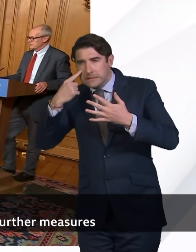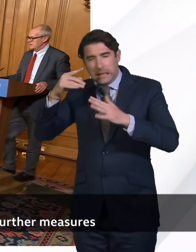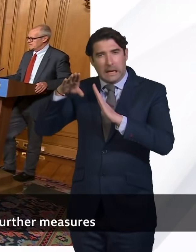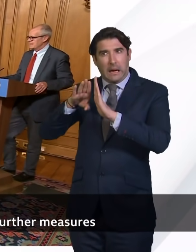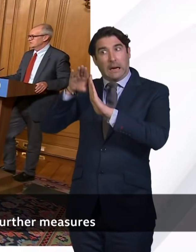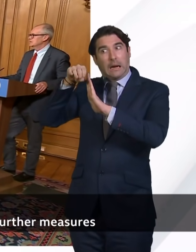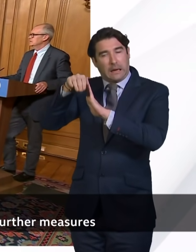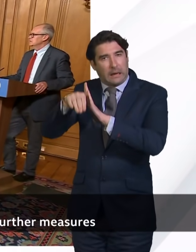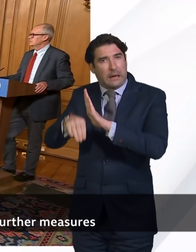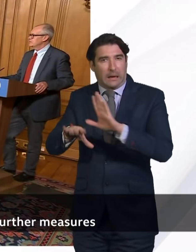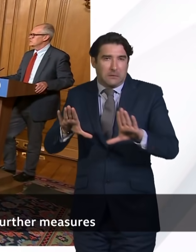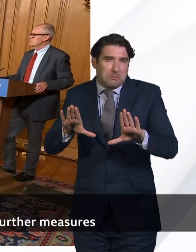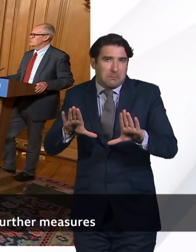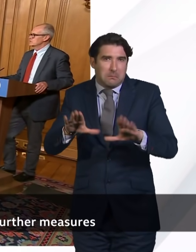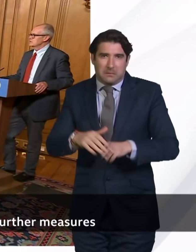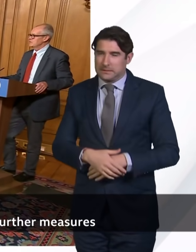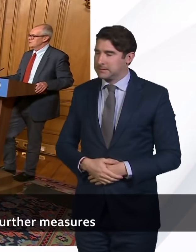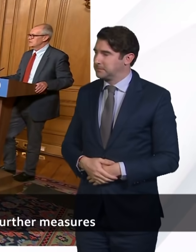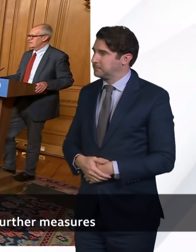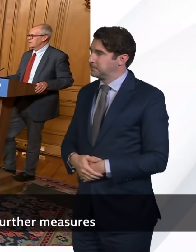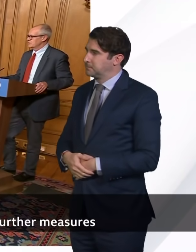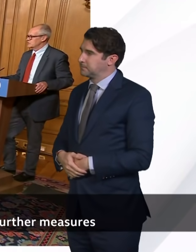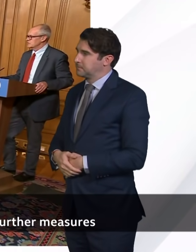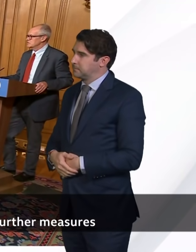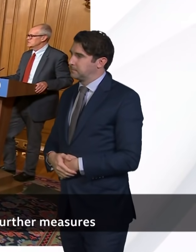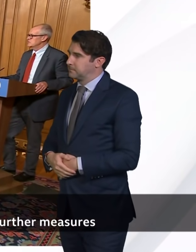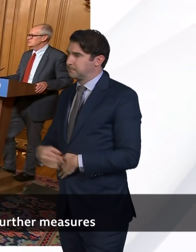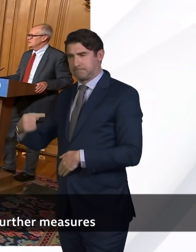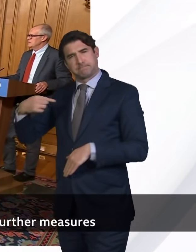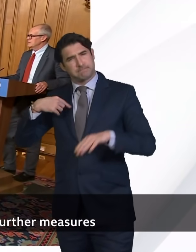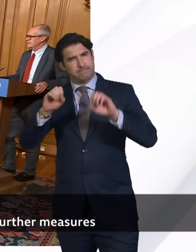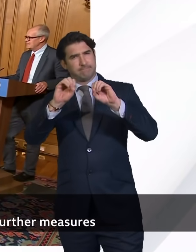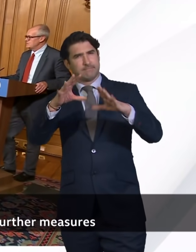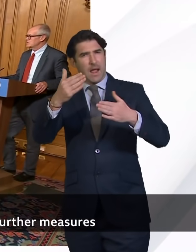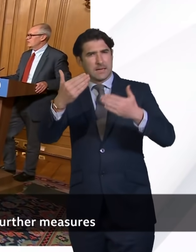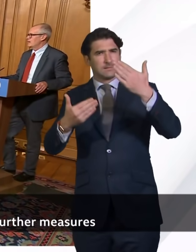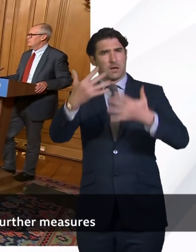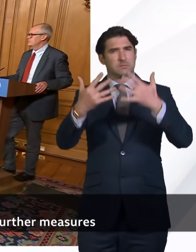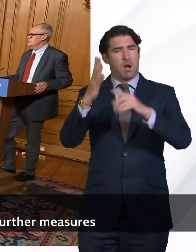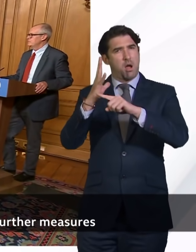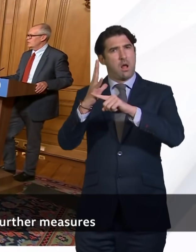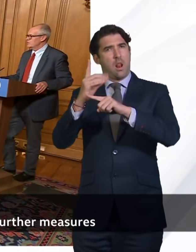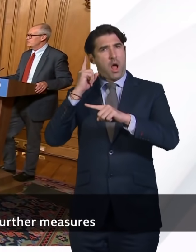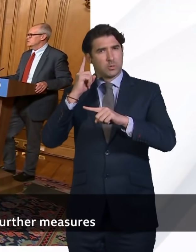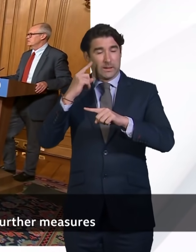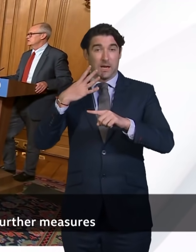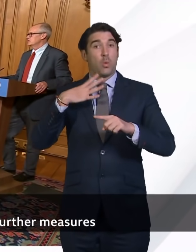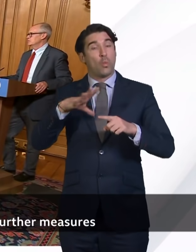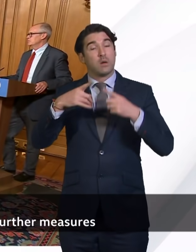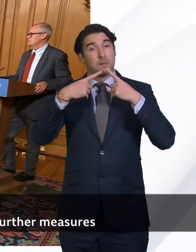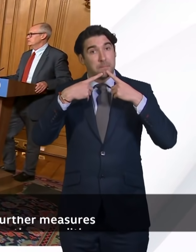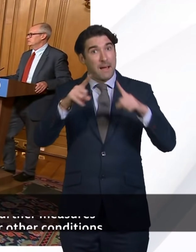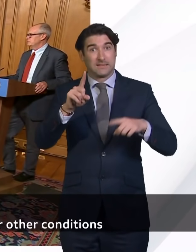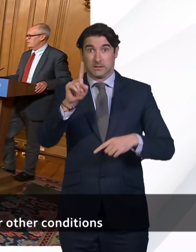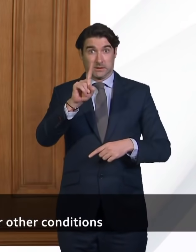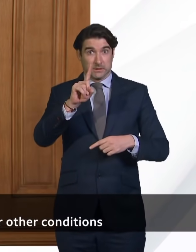terms of the data. The first was, if you look at other countries, you see that cases go up, followed by spread to